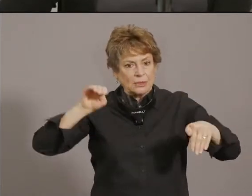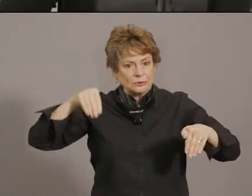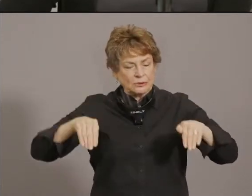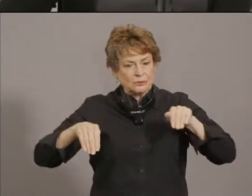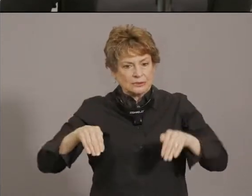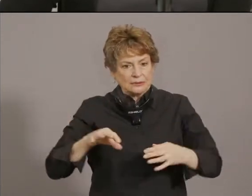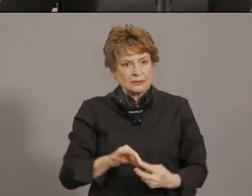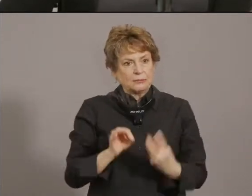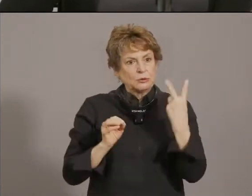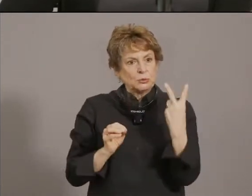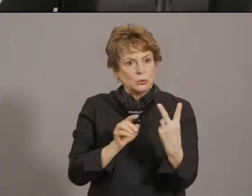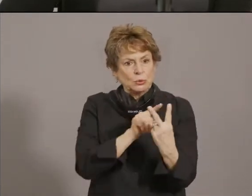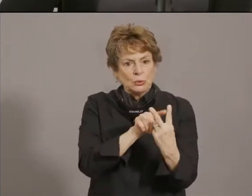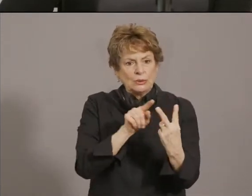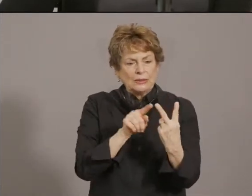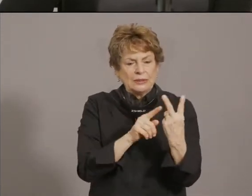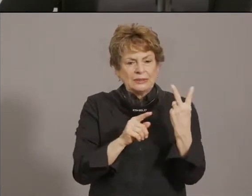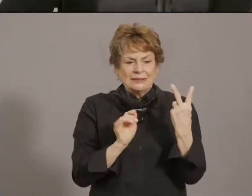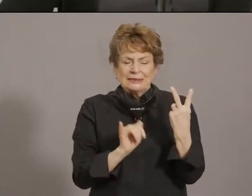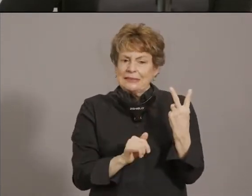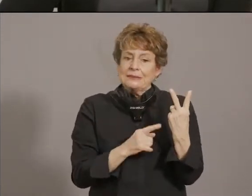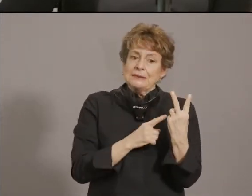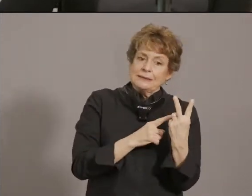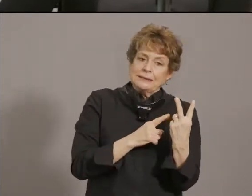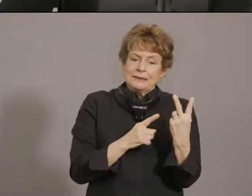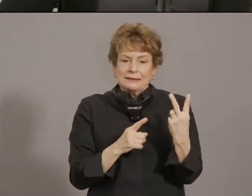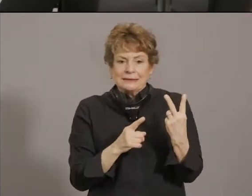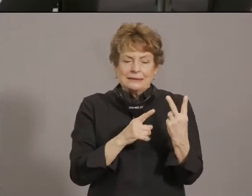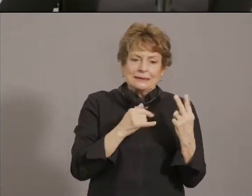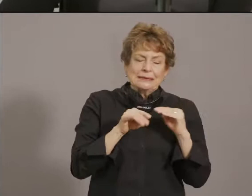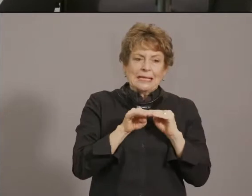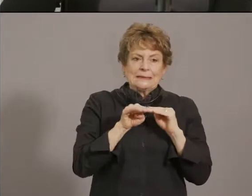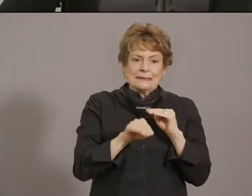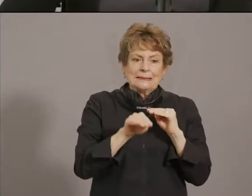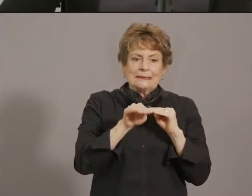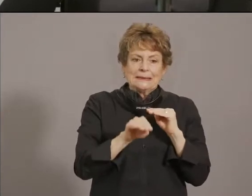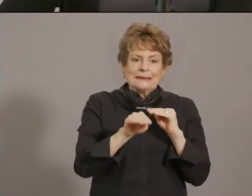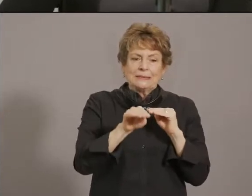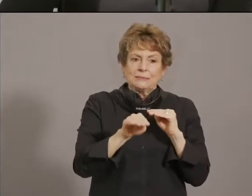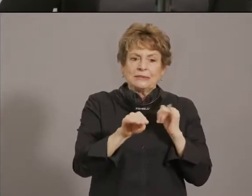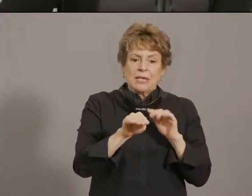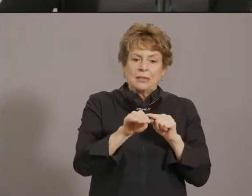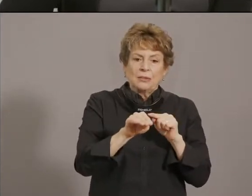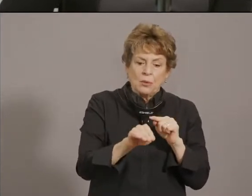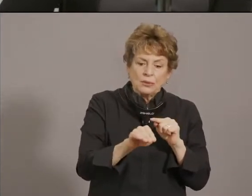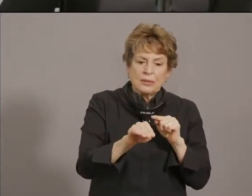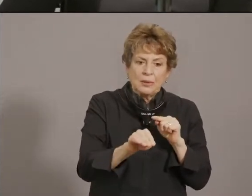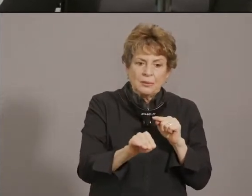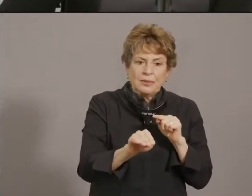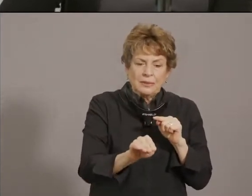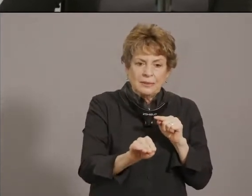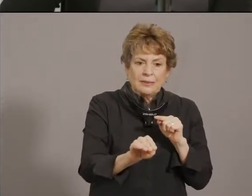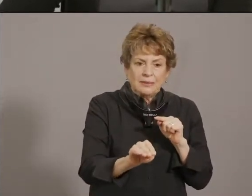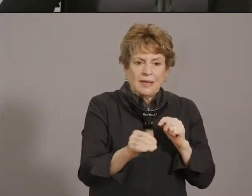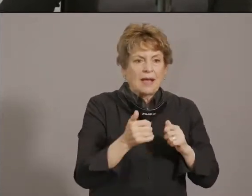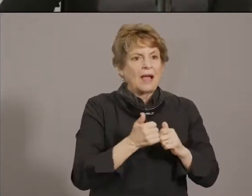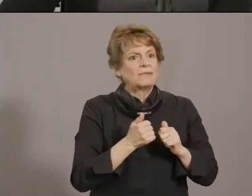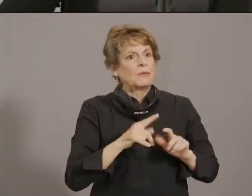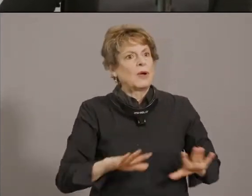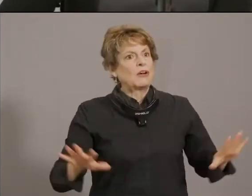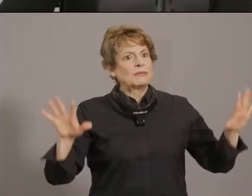feel are just kind of staying moderate, but you can still see that there is a significant slope downward on those, and that is